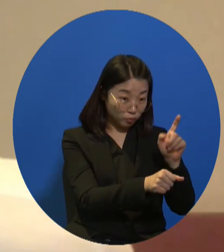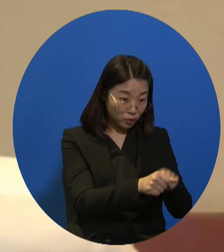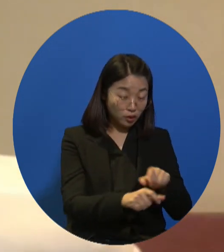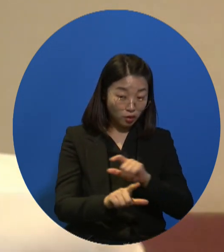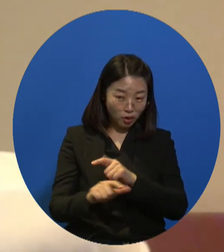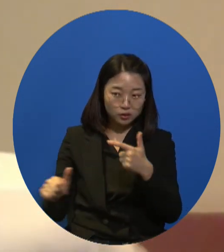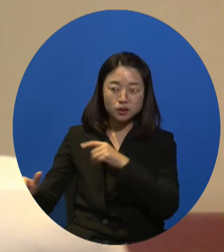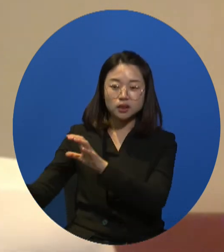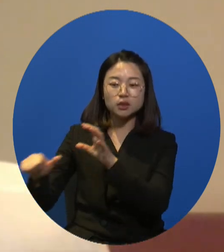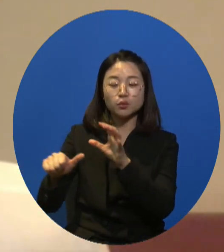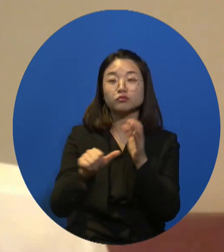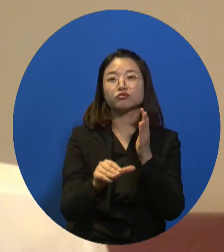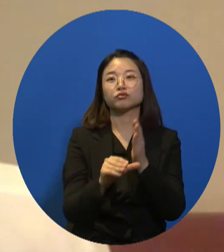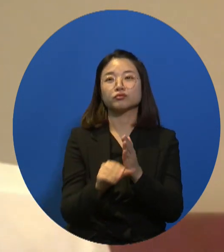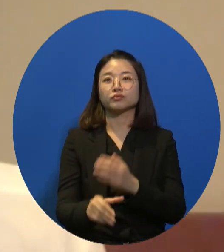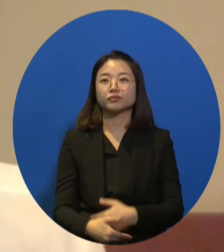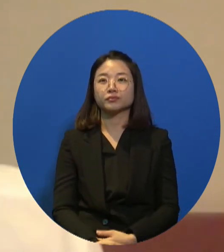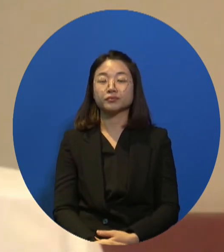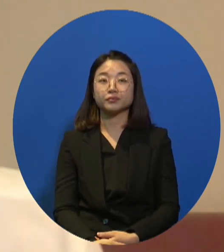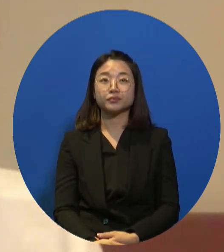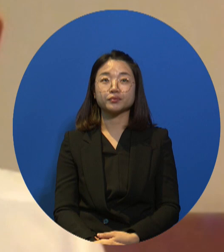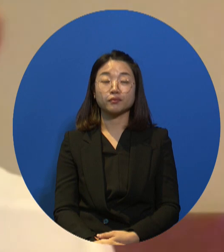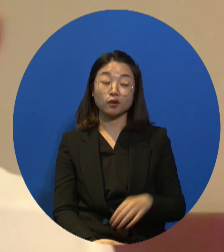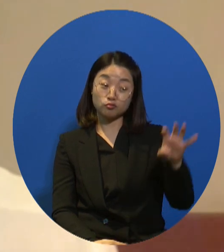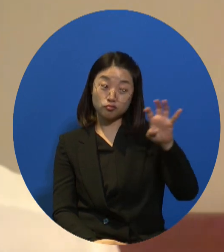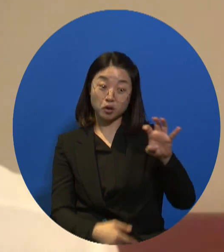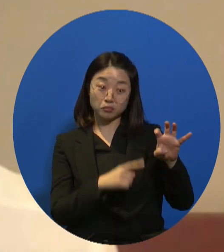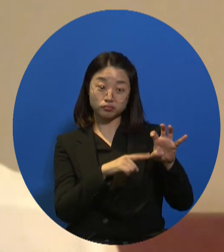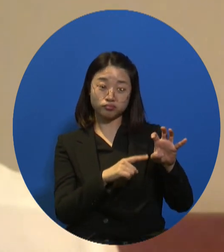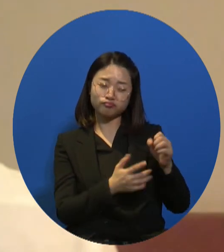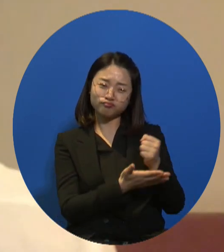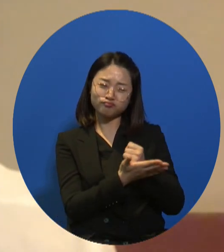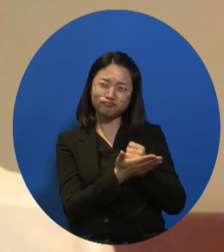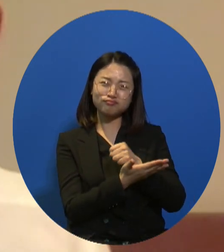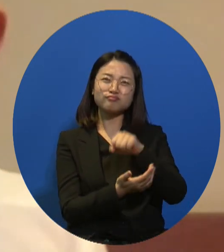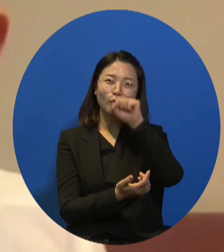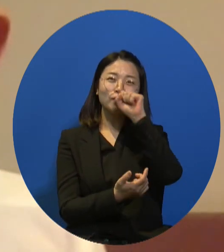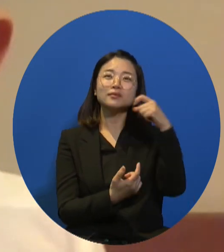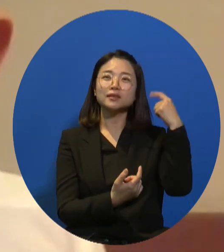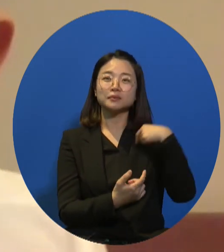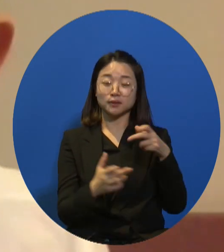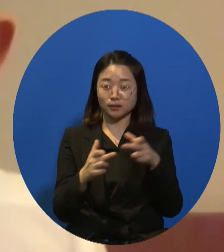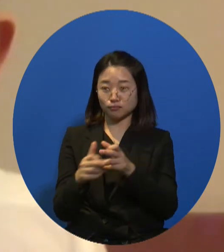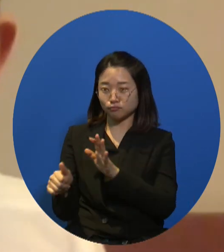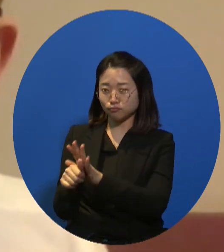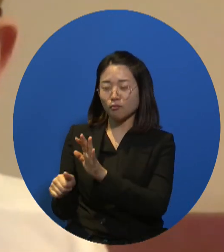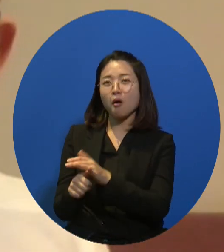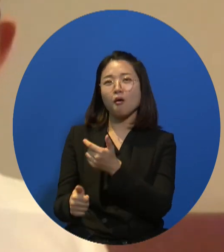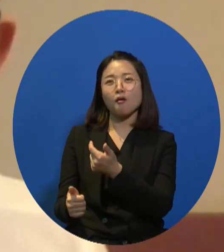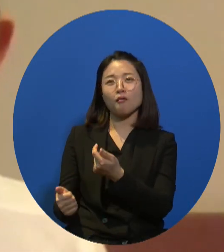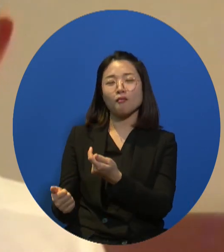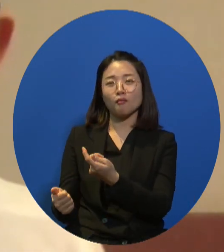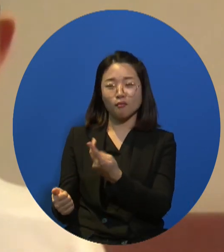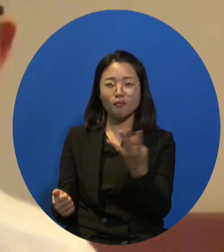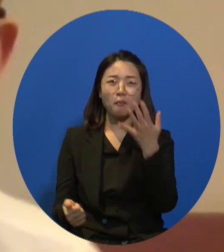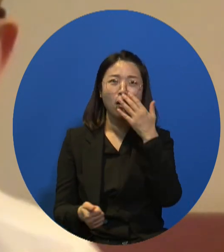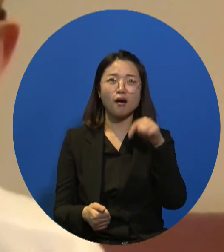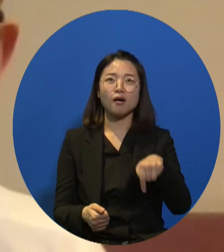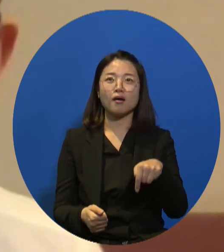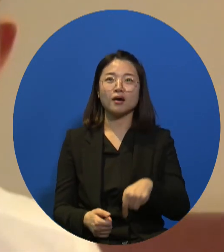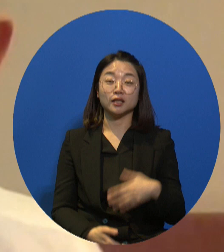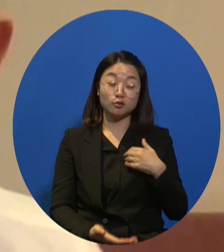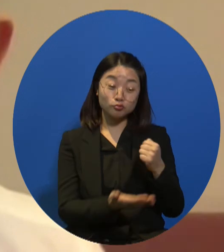in Europe, we're quite lucky in a sense. I say we were lucky until yesterday, I'll come on to that, but we're lucky that we have a